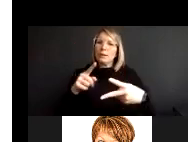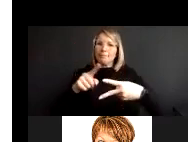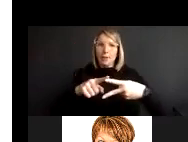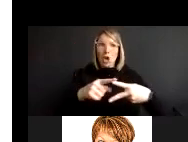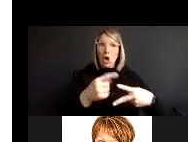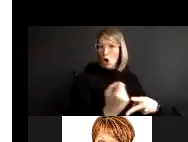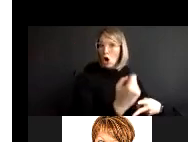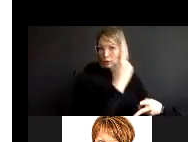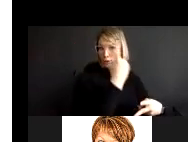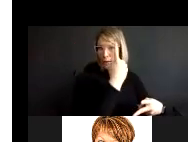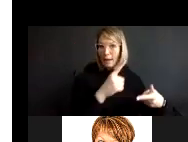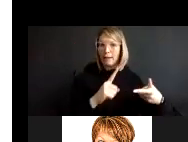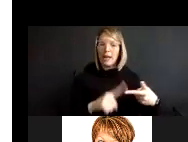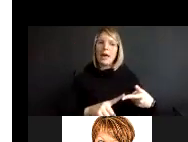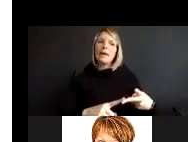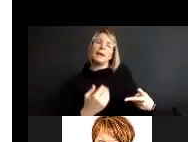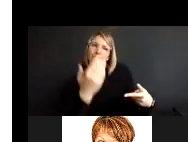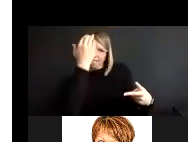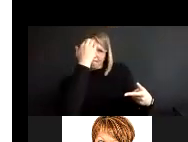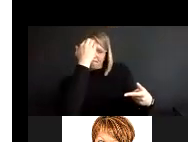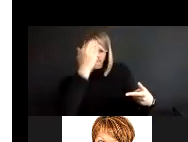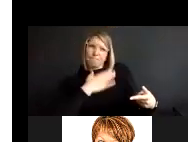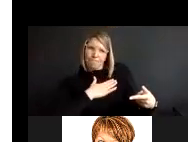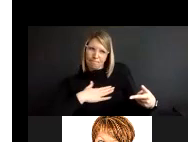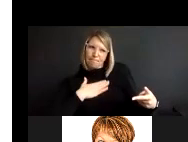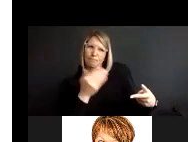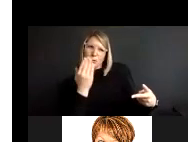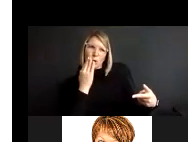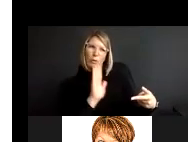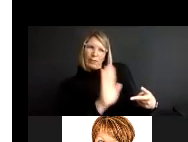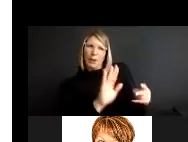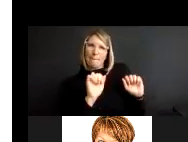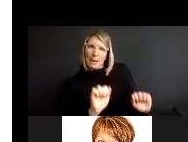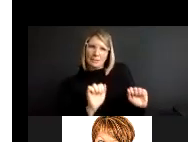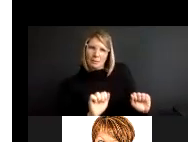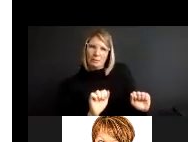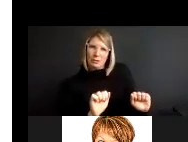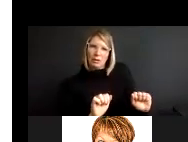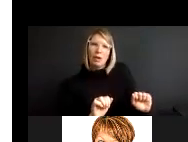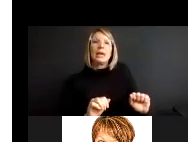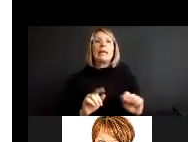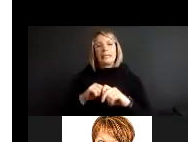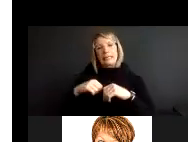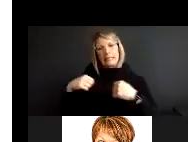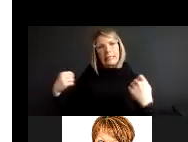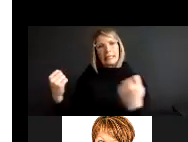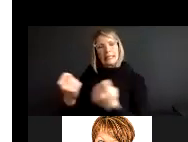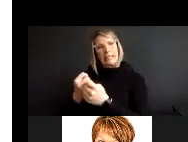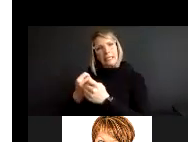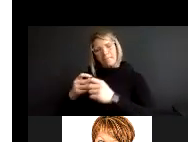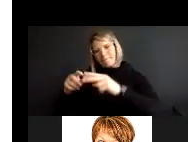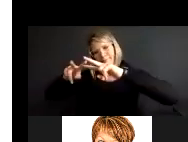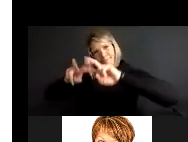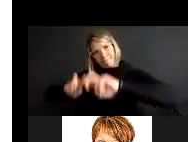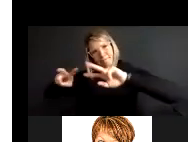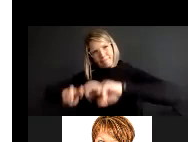defining what they mean by those terms, and attention is given to kind of breaking those concepts down even more, so what do we mean by understand information?